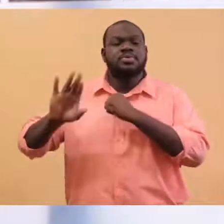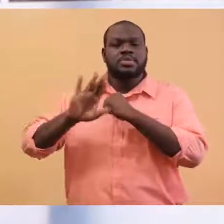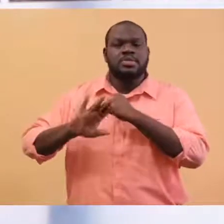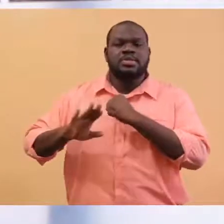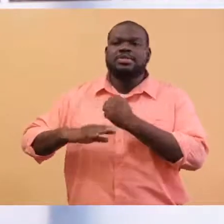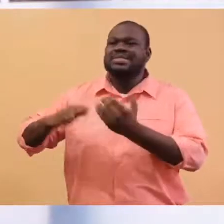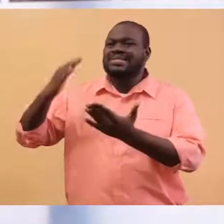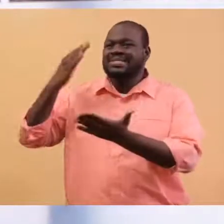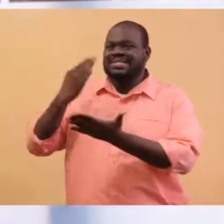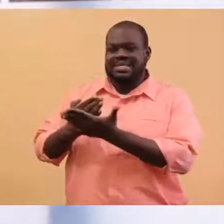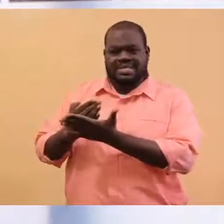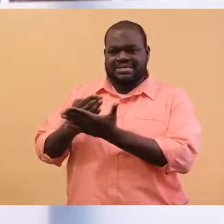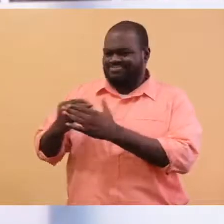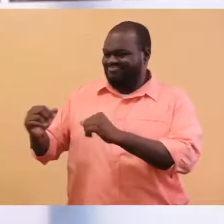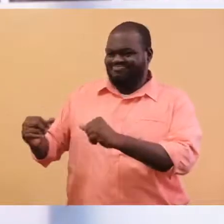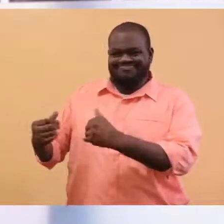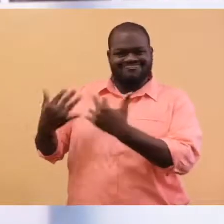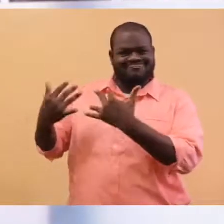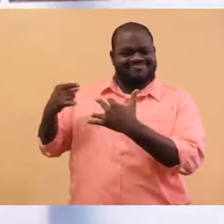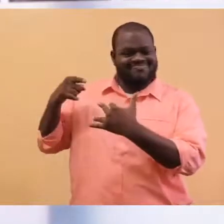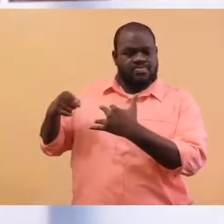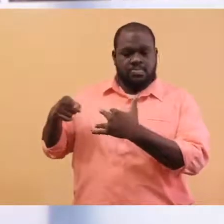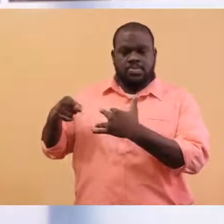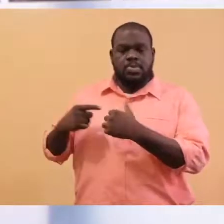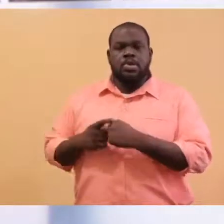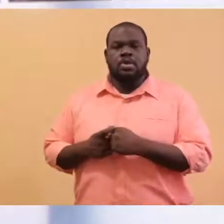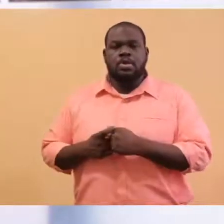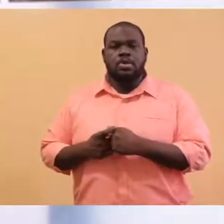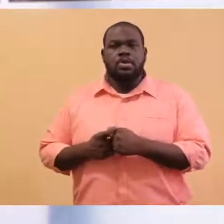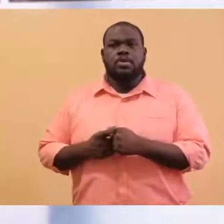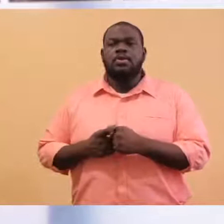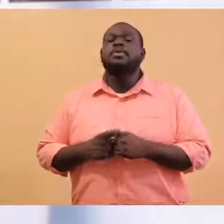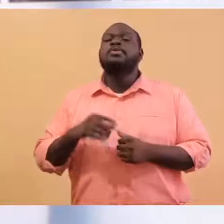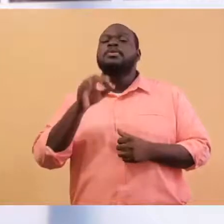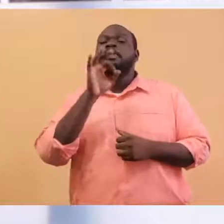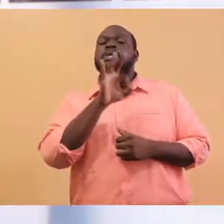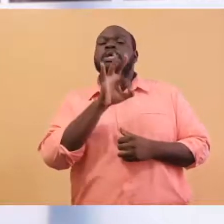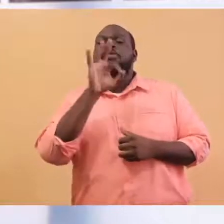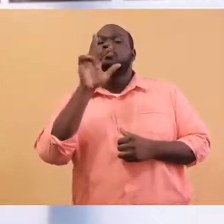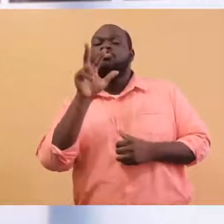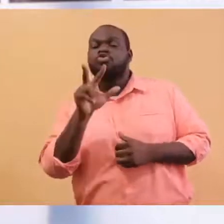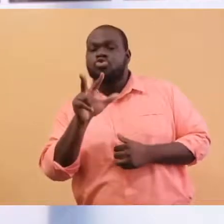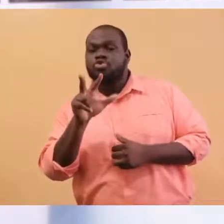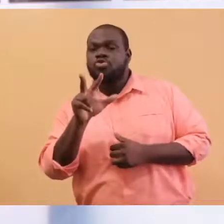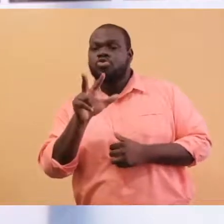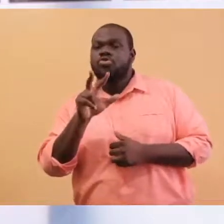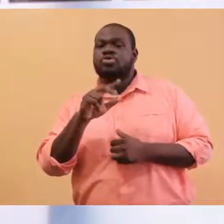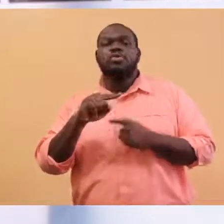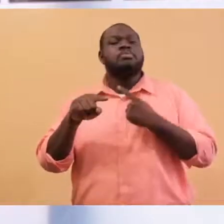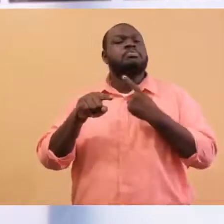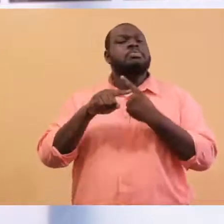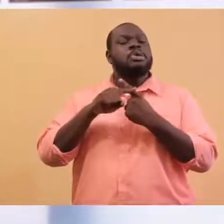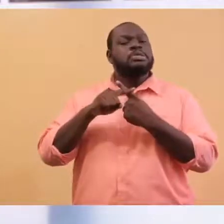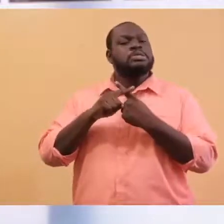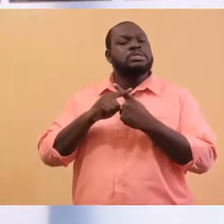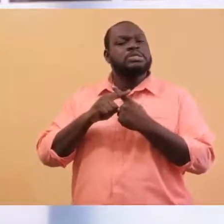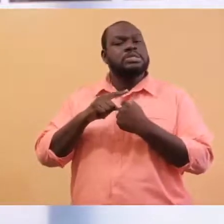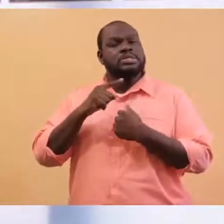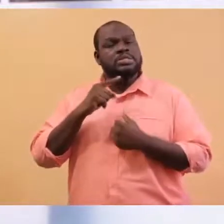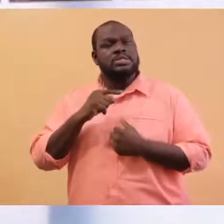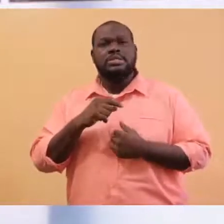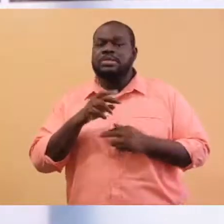in Region 1. Please note that of the 93 positive cases for Region 1, we